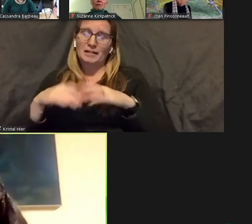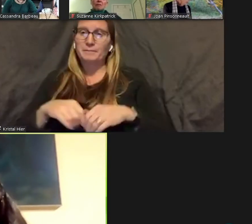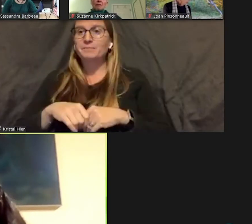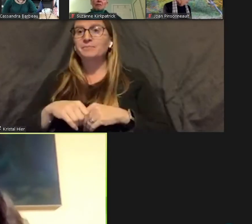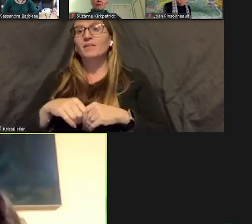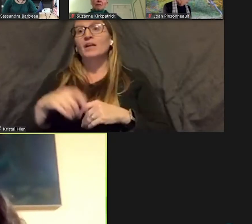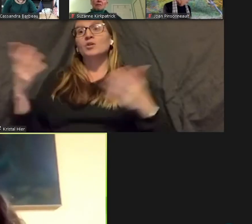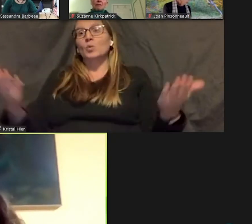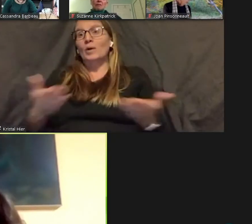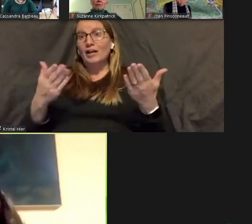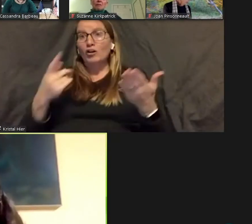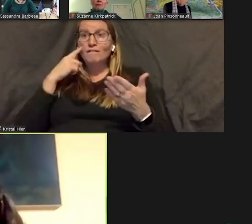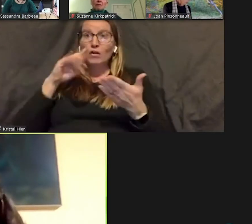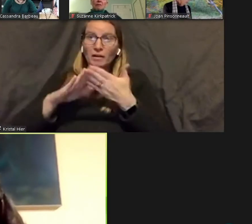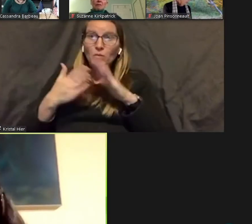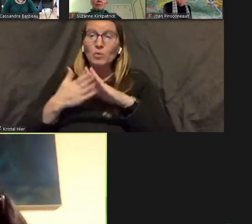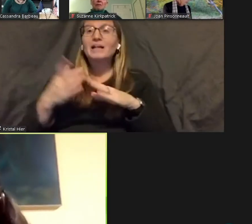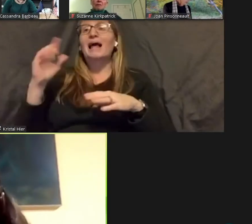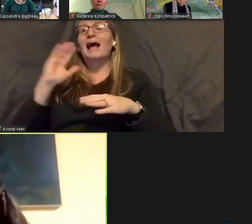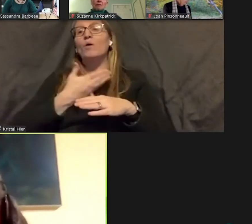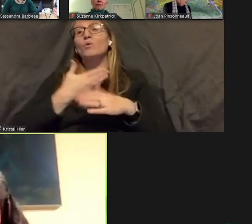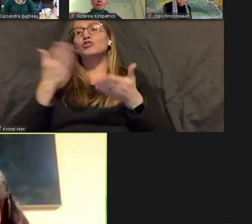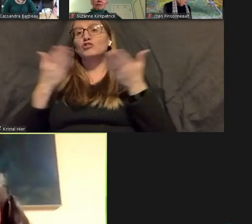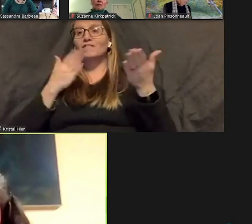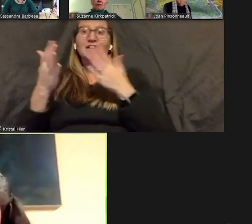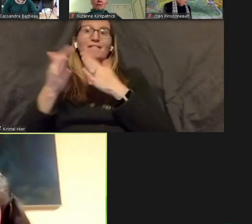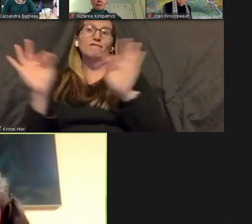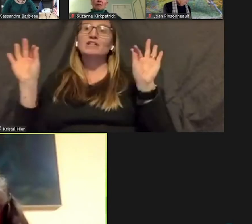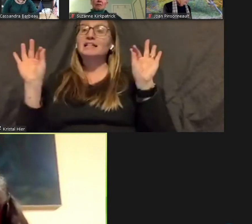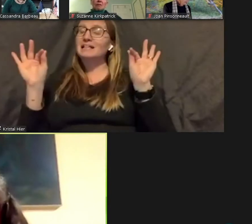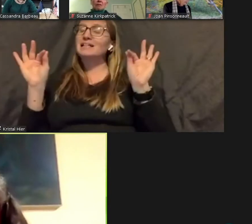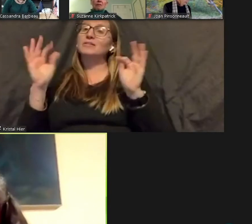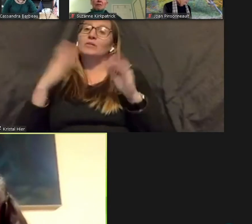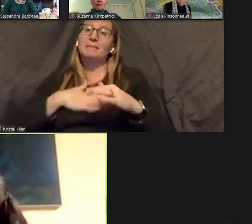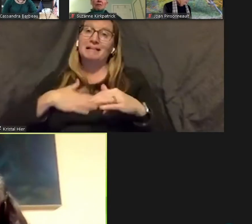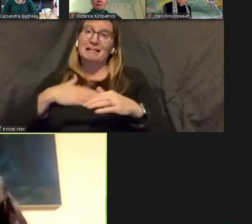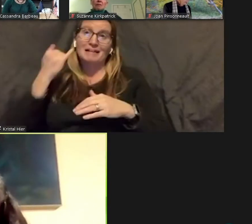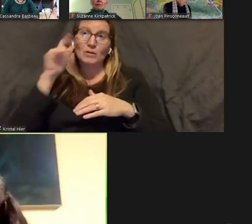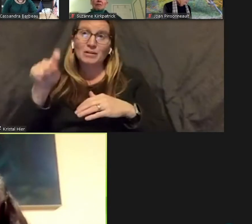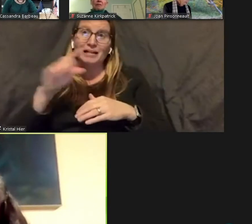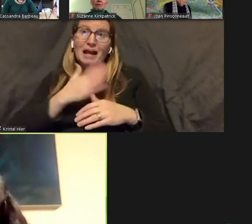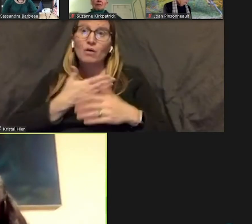for the communities and our services are free of charge, so please feel free to reach out.